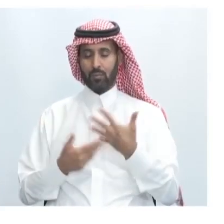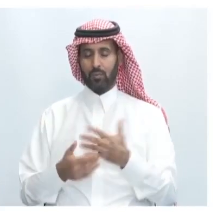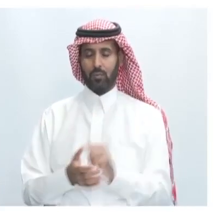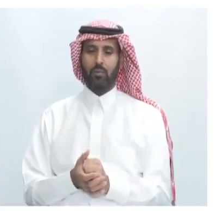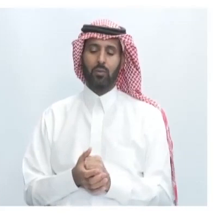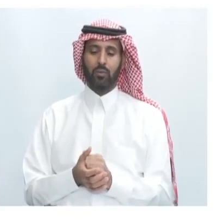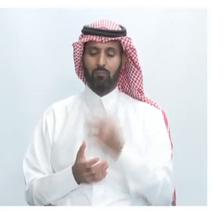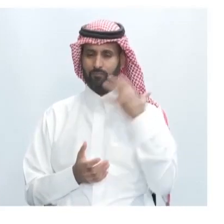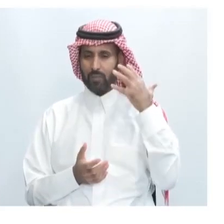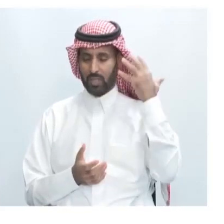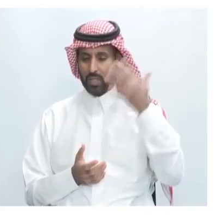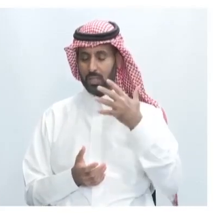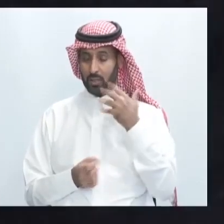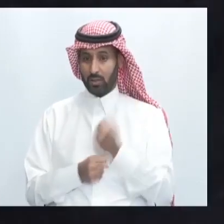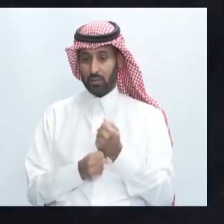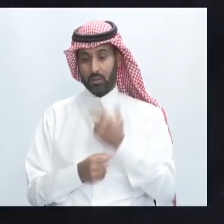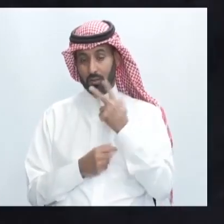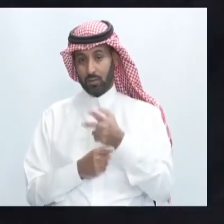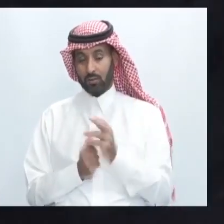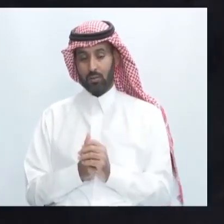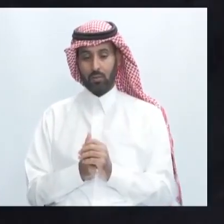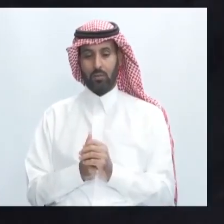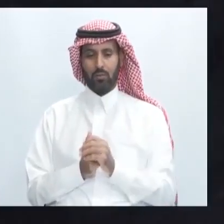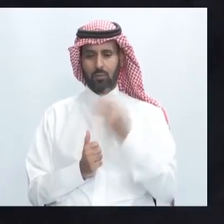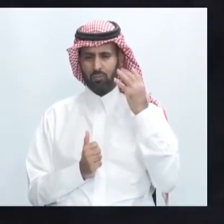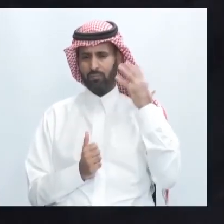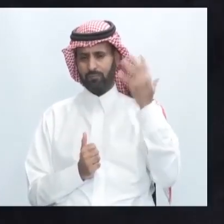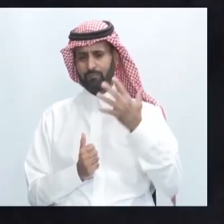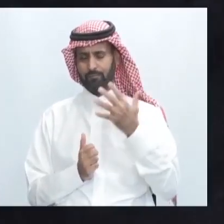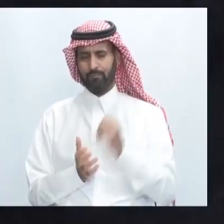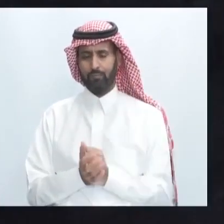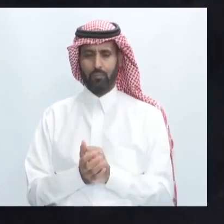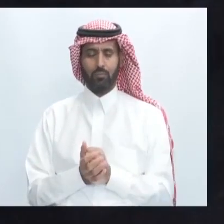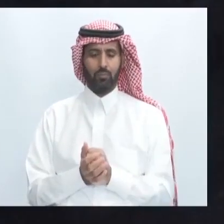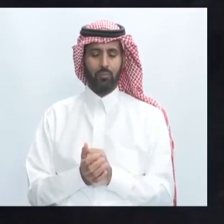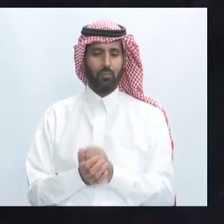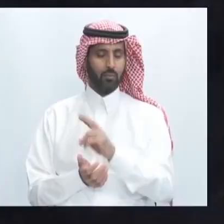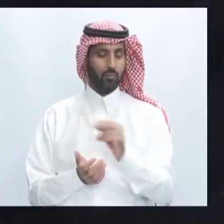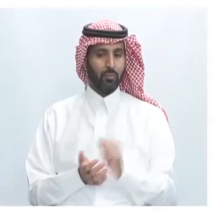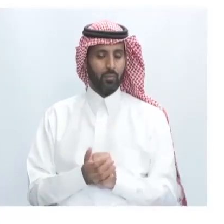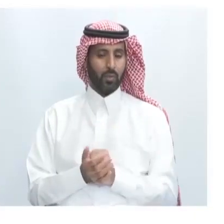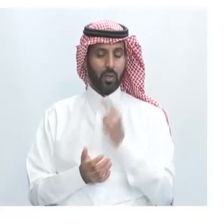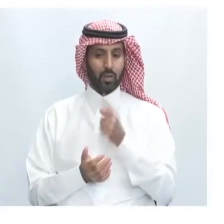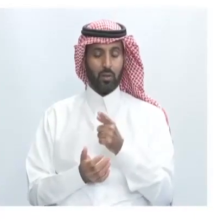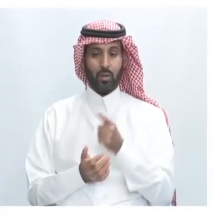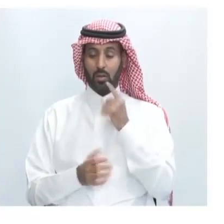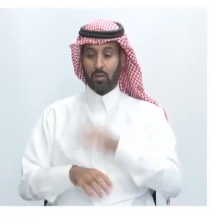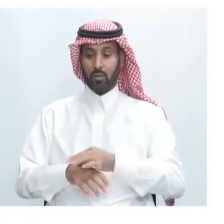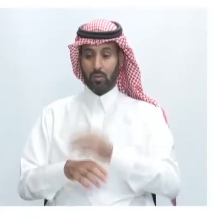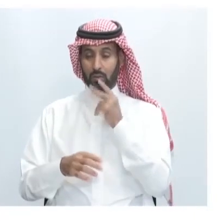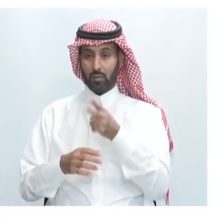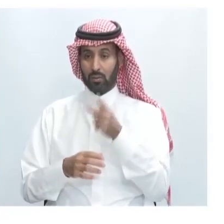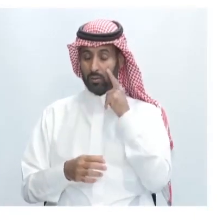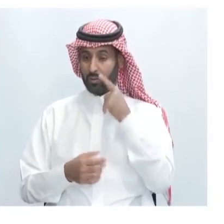on mood. So colors actually can affect your mood. For example, here he says people have the tendency